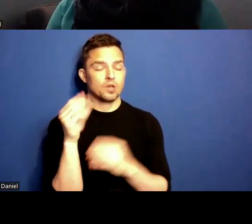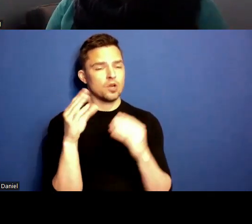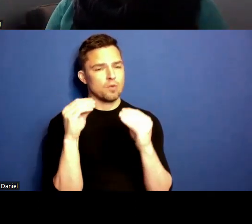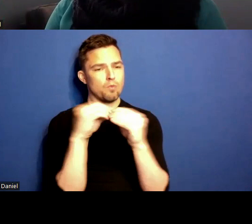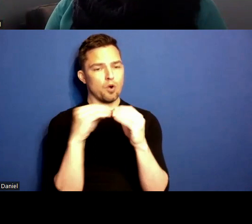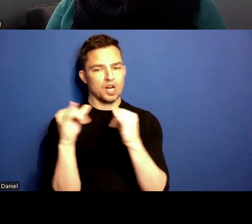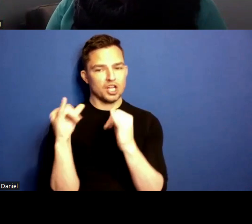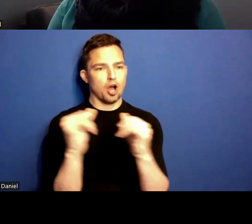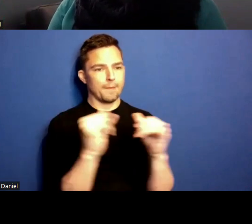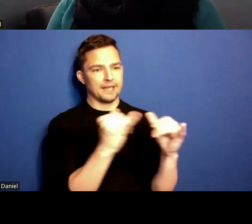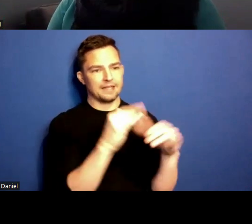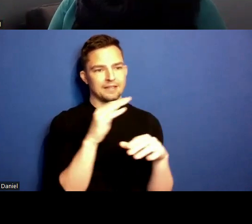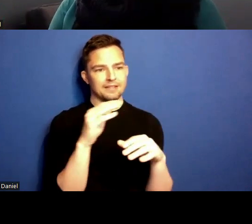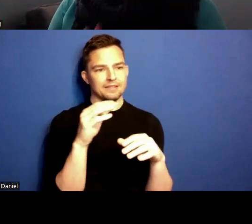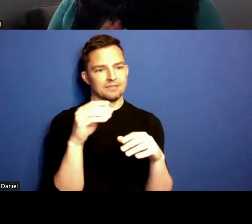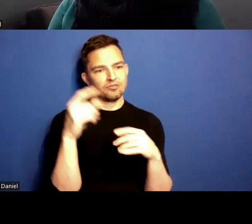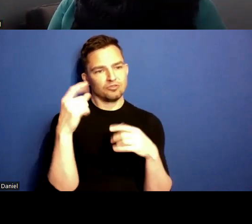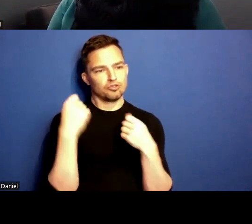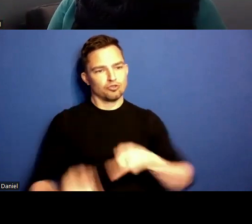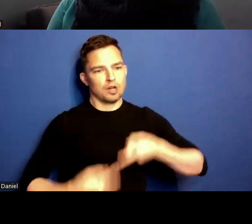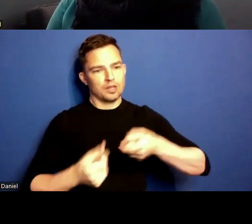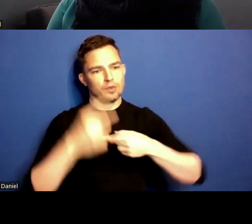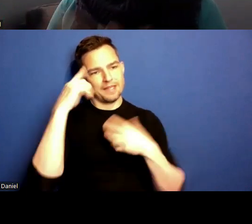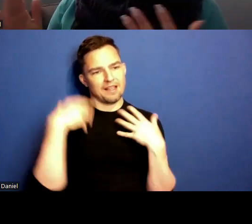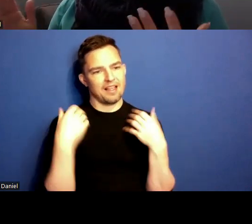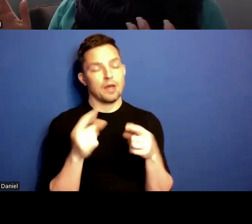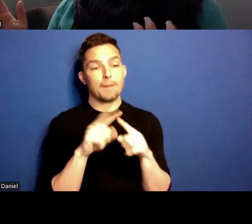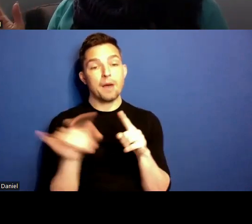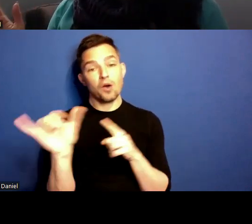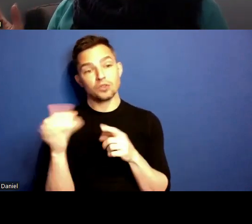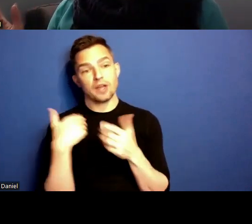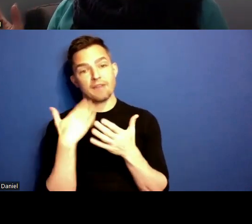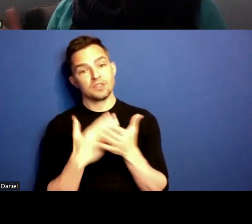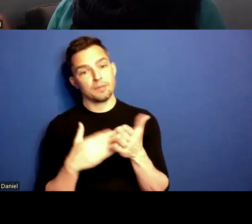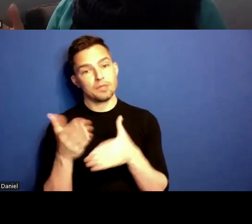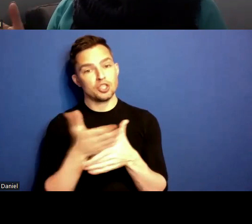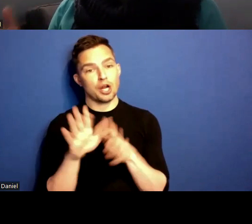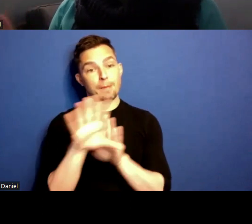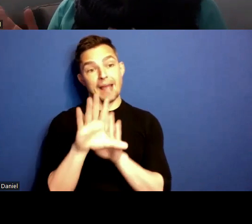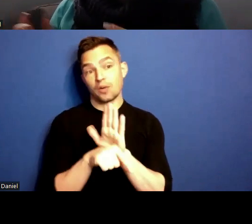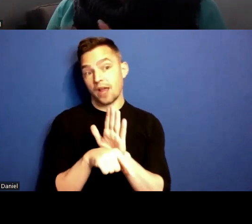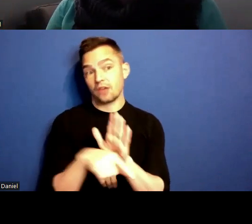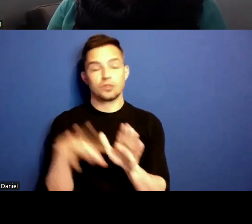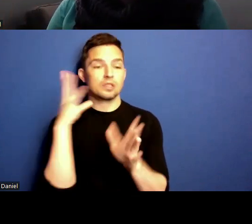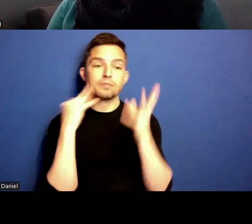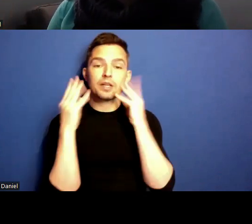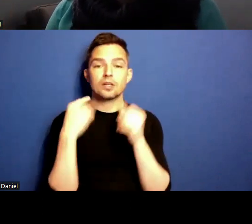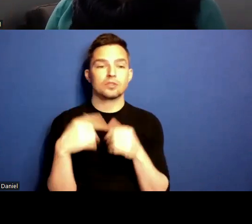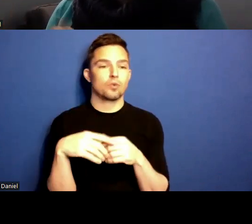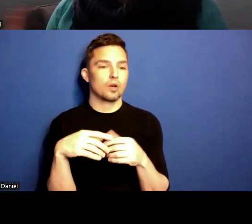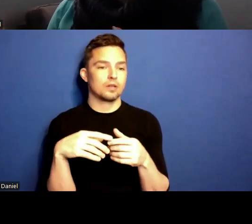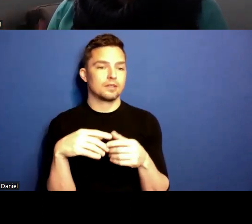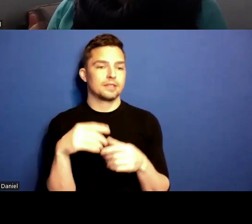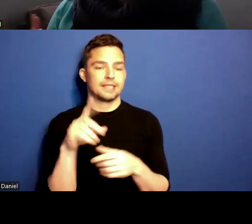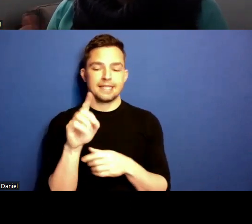than struggling with your mental health, but instead you also have some shared background or experience or demographics,